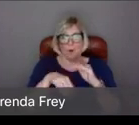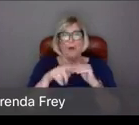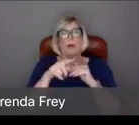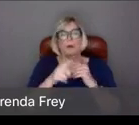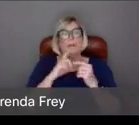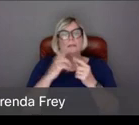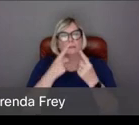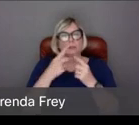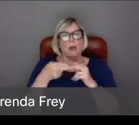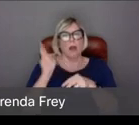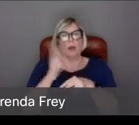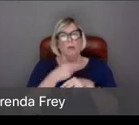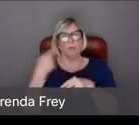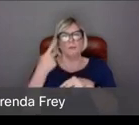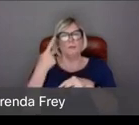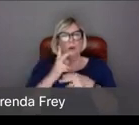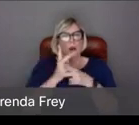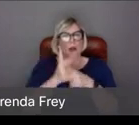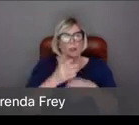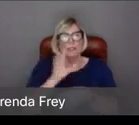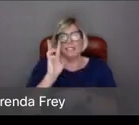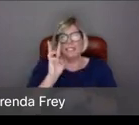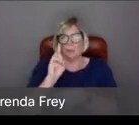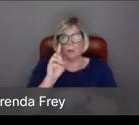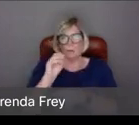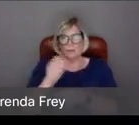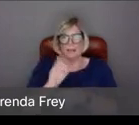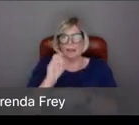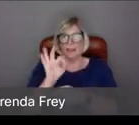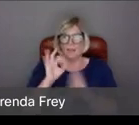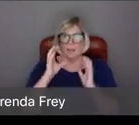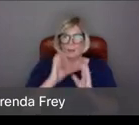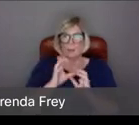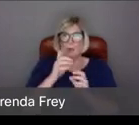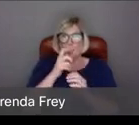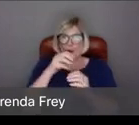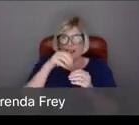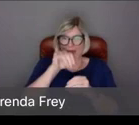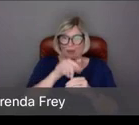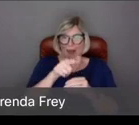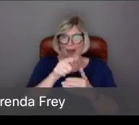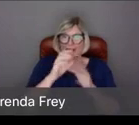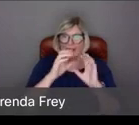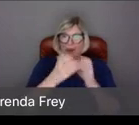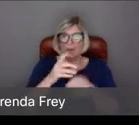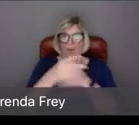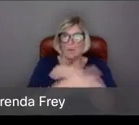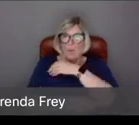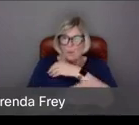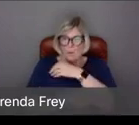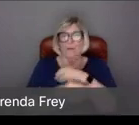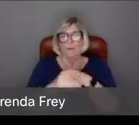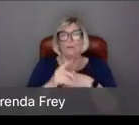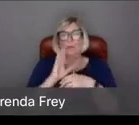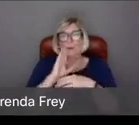lender, because about 61% of consumers with credit scores in this range are likely to become delinquent in their